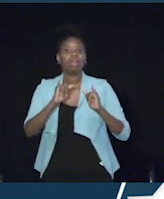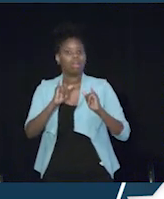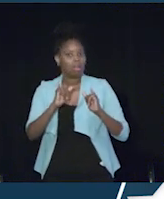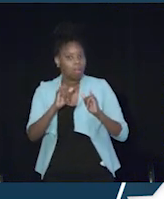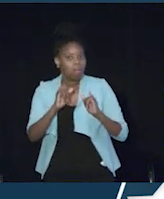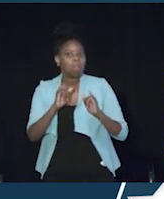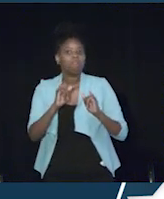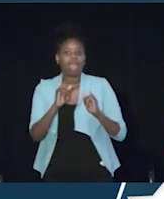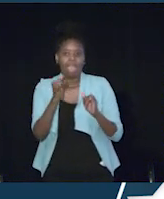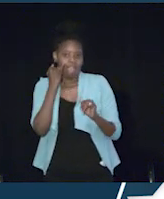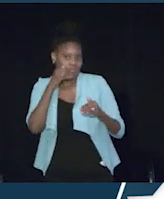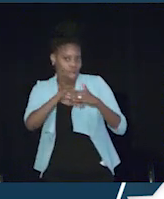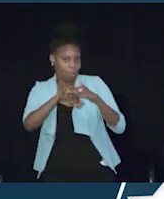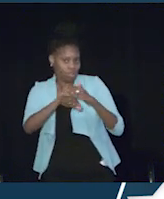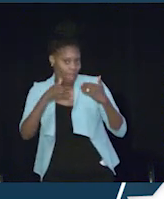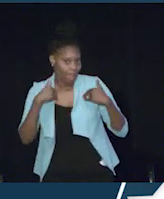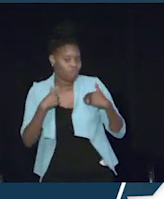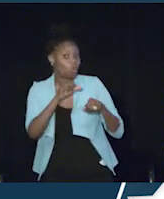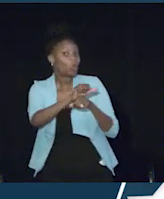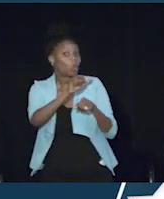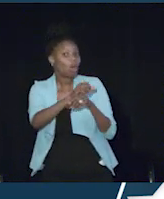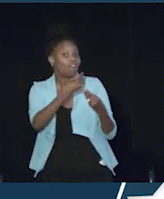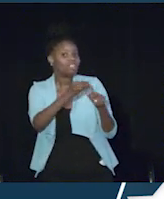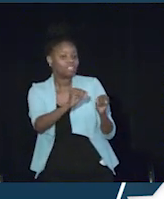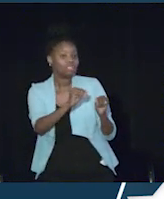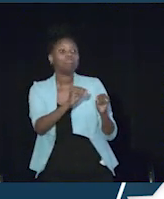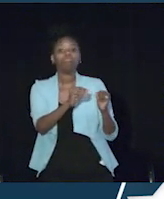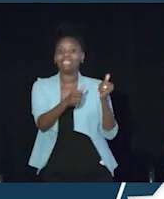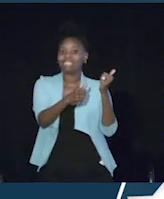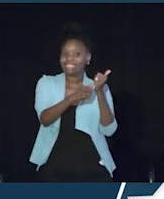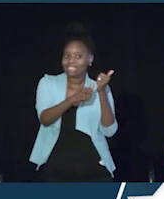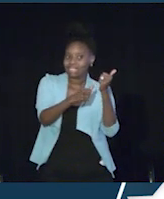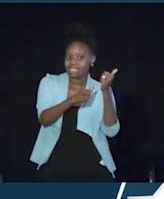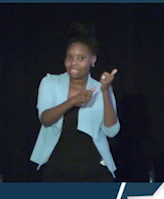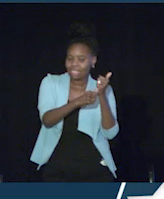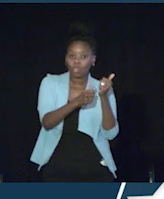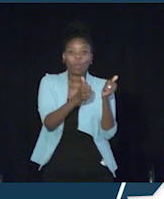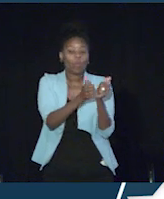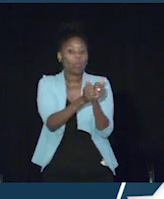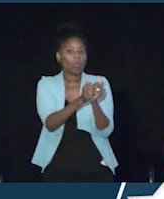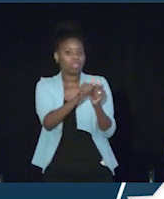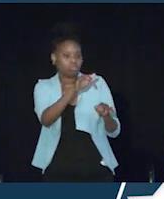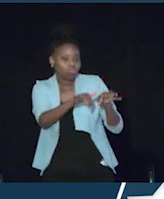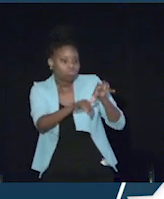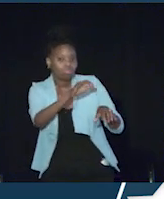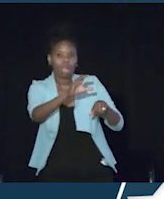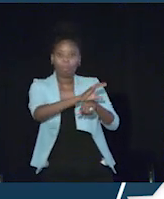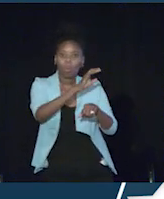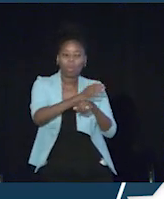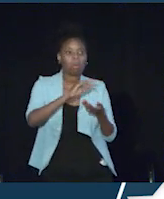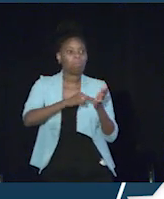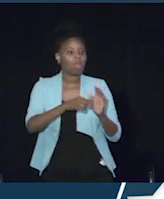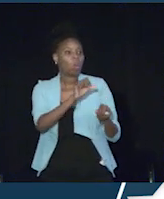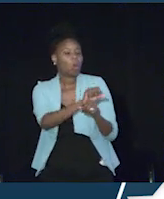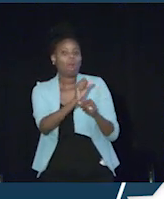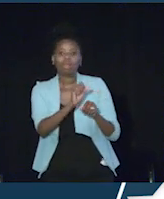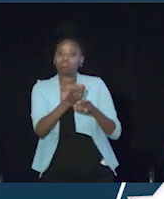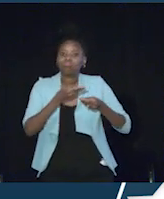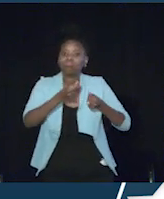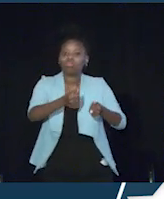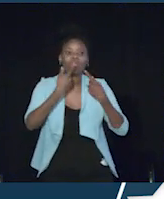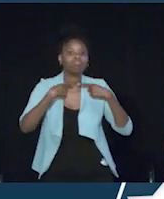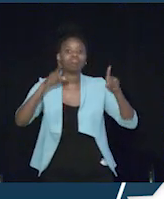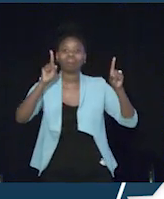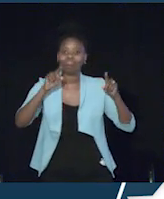with accommodations at work, they assisted me with tech so I could be successful at work.